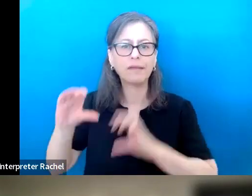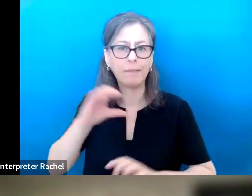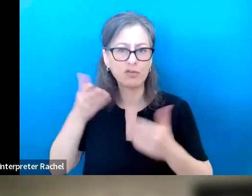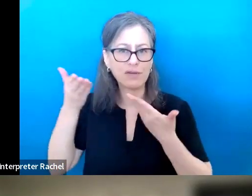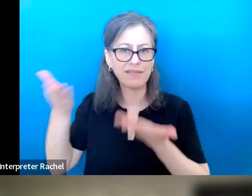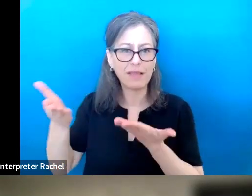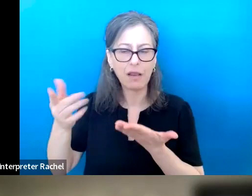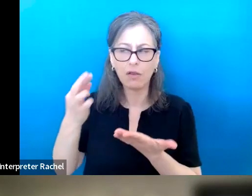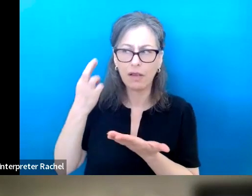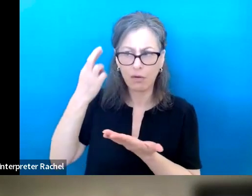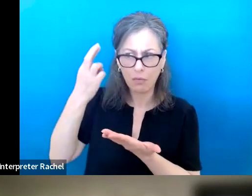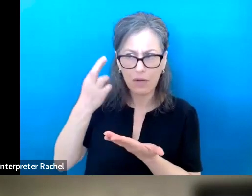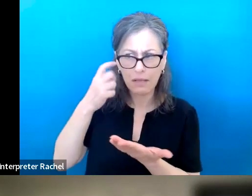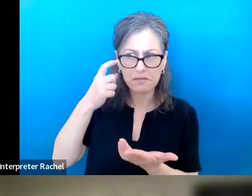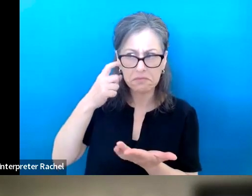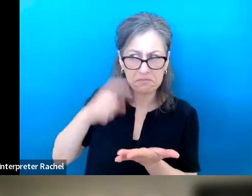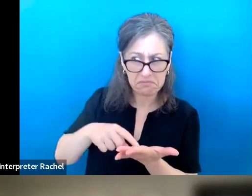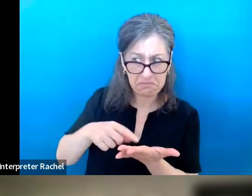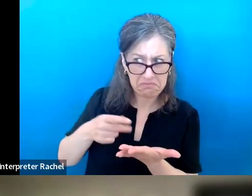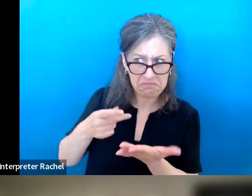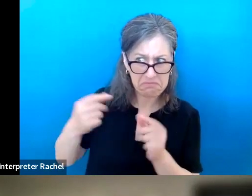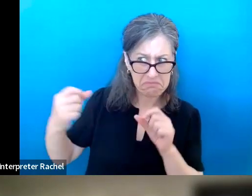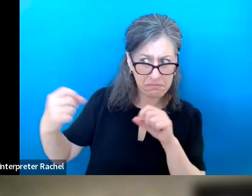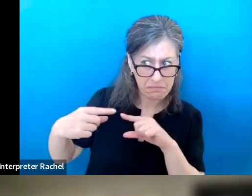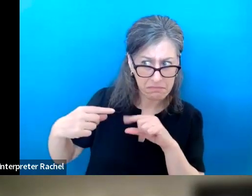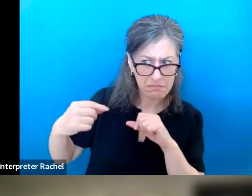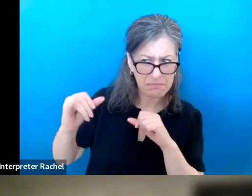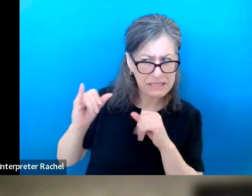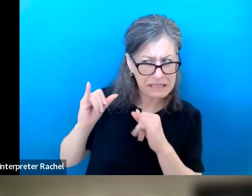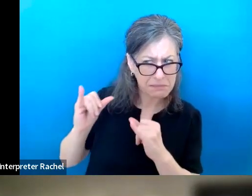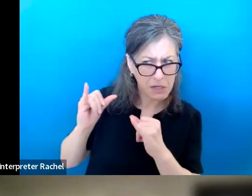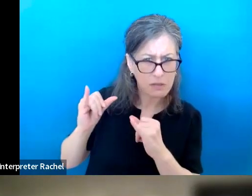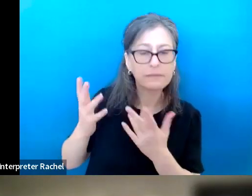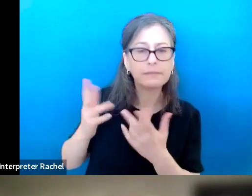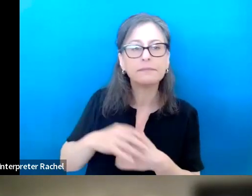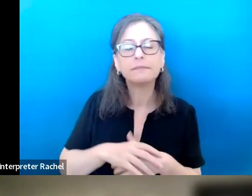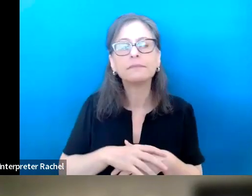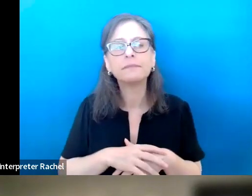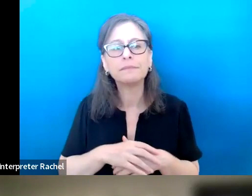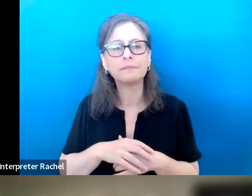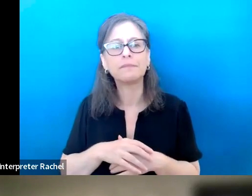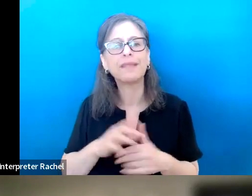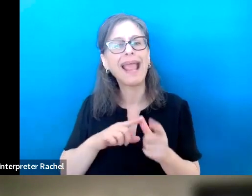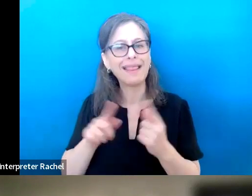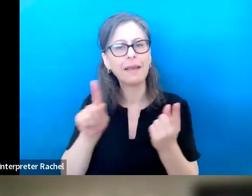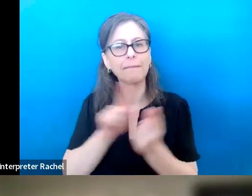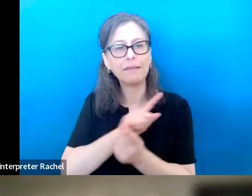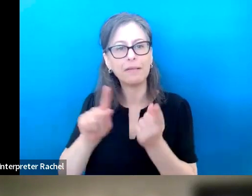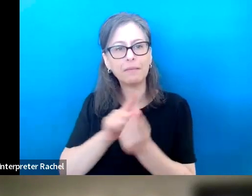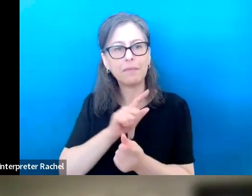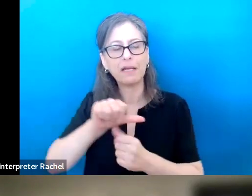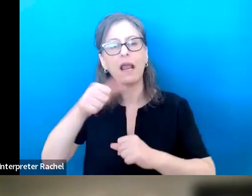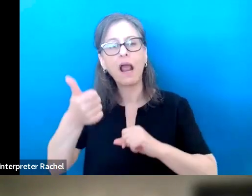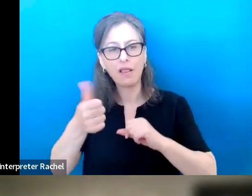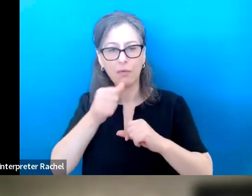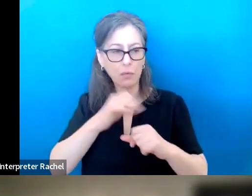a realization that we're not actually that different. And then she starts meeting the women's whist